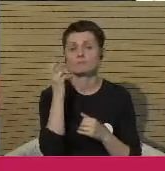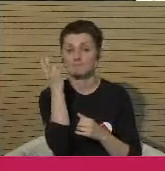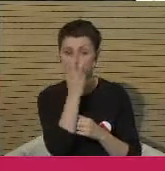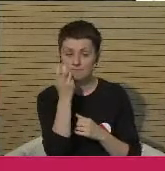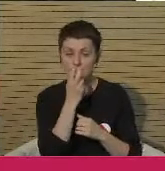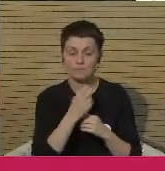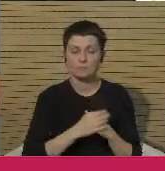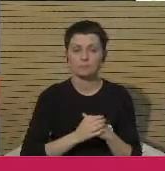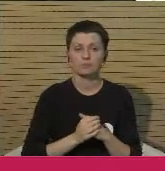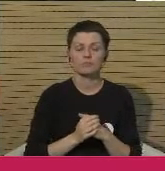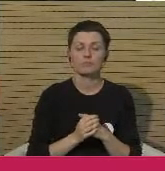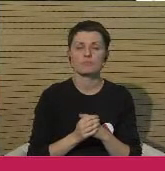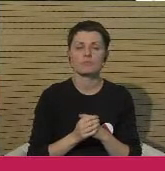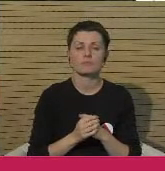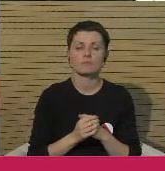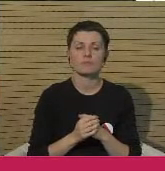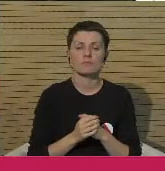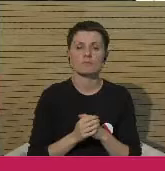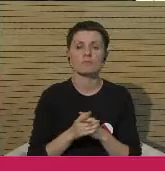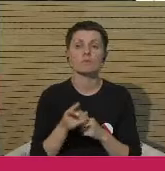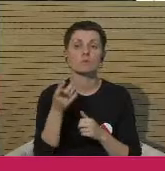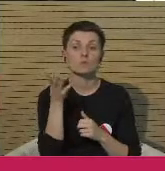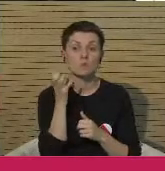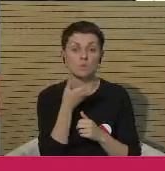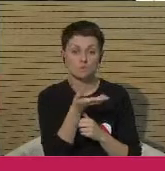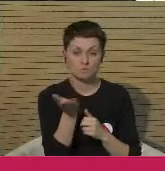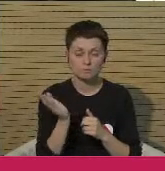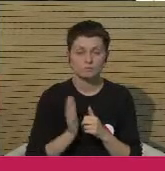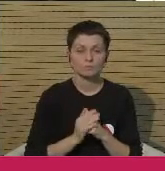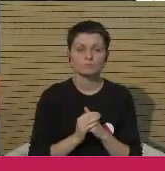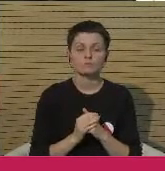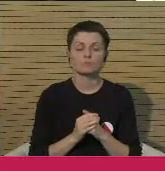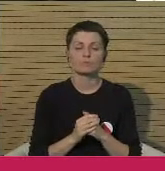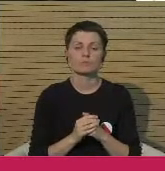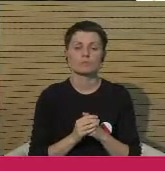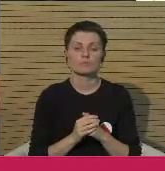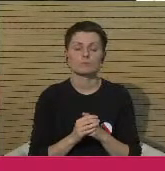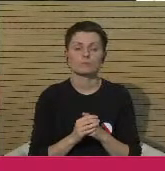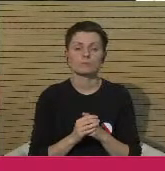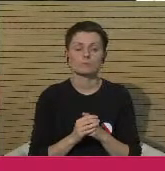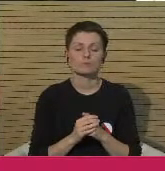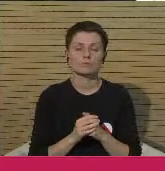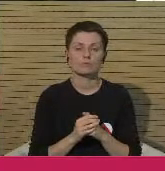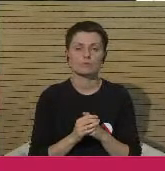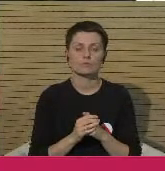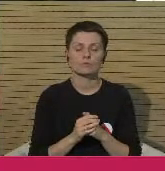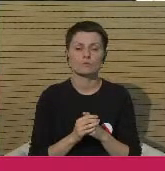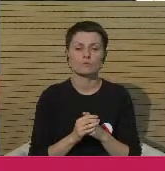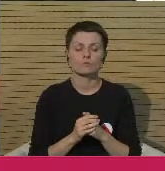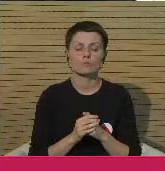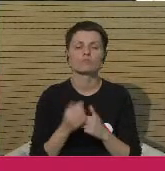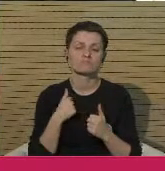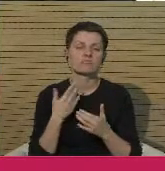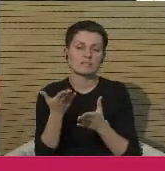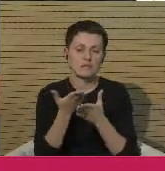And if there is anyone interested in the members of the audience of our meeting today,